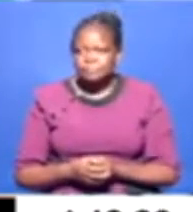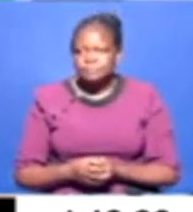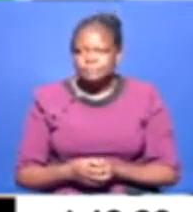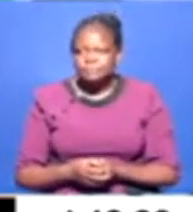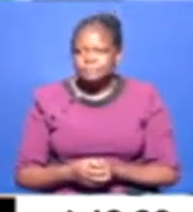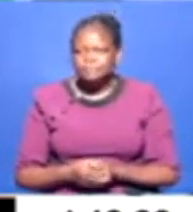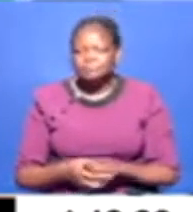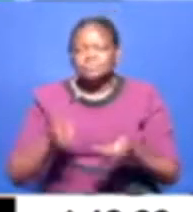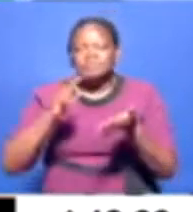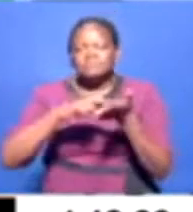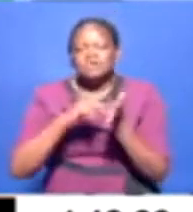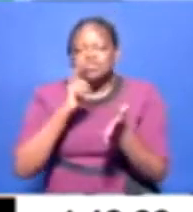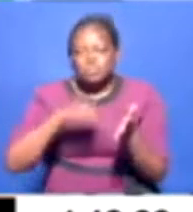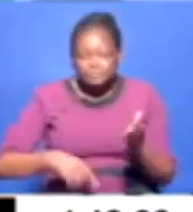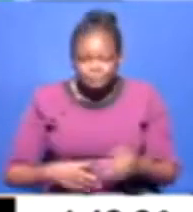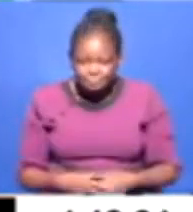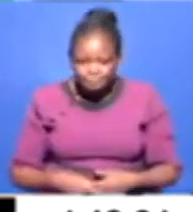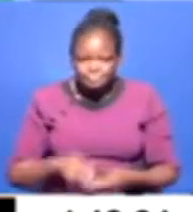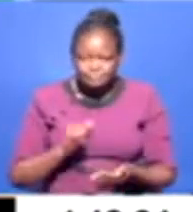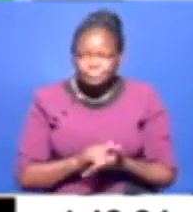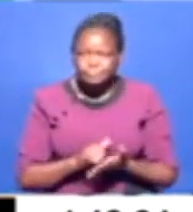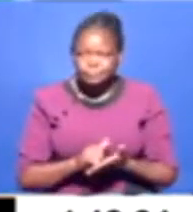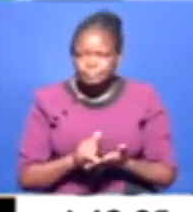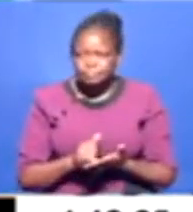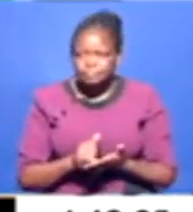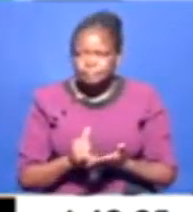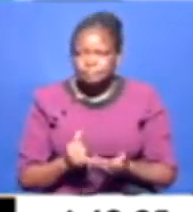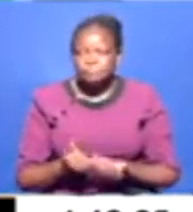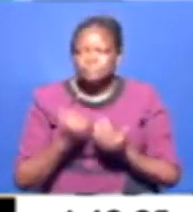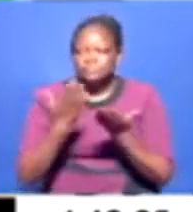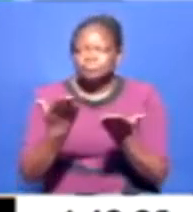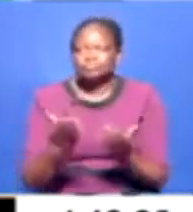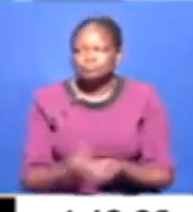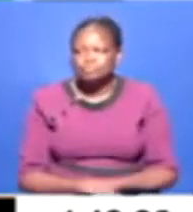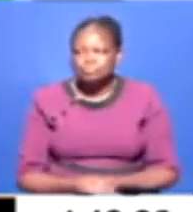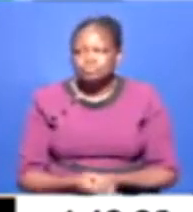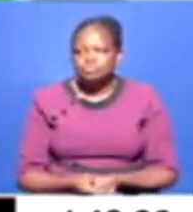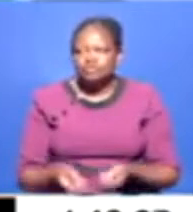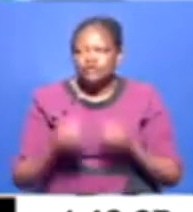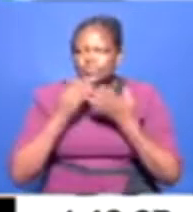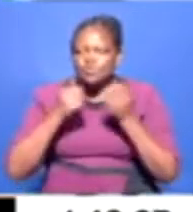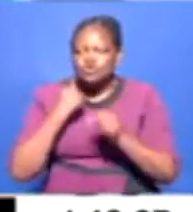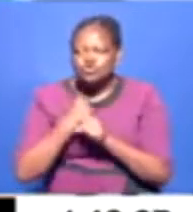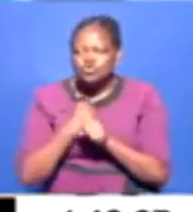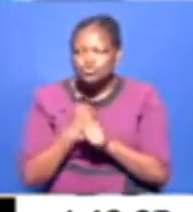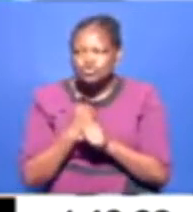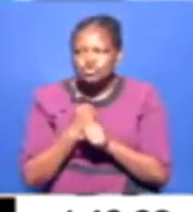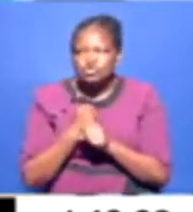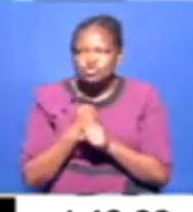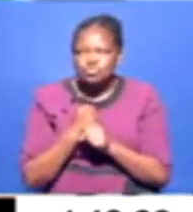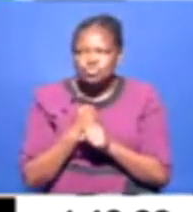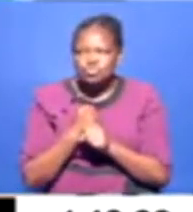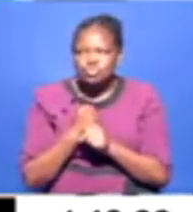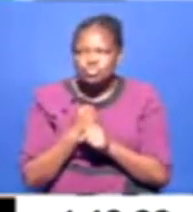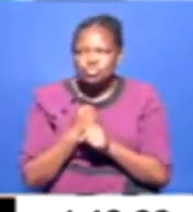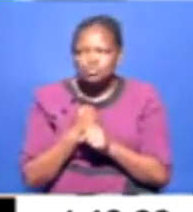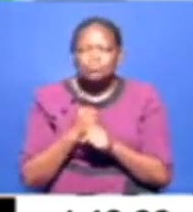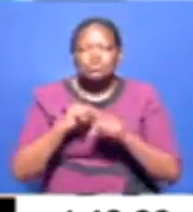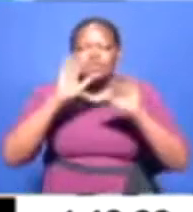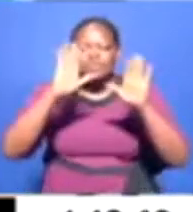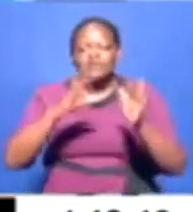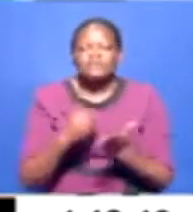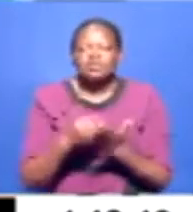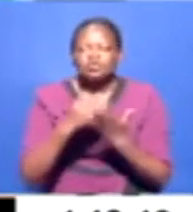simply means that presentation and disclosure of the operations is spot on in the financial statements. But that's